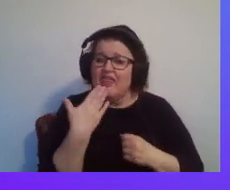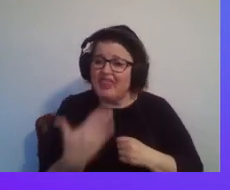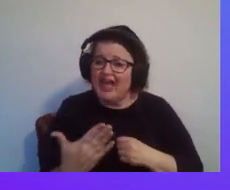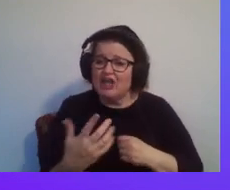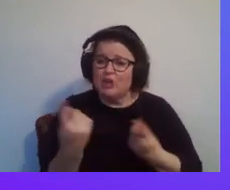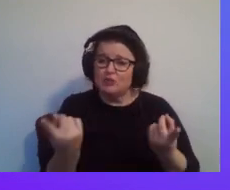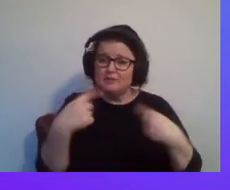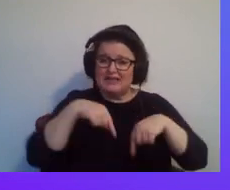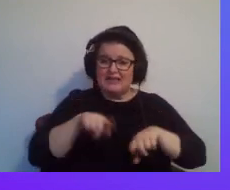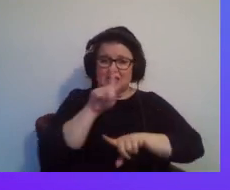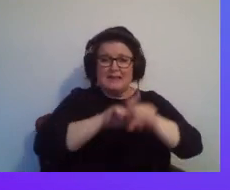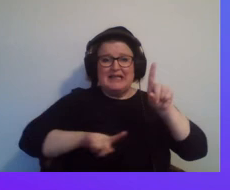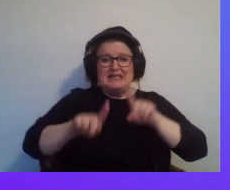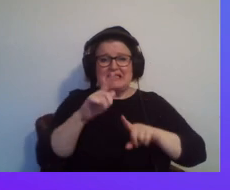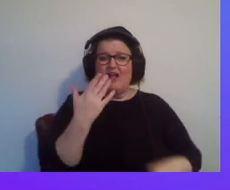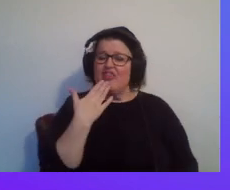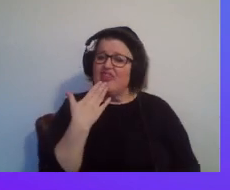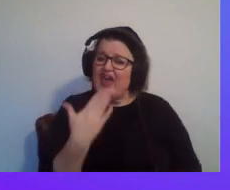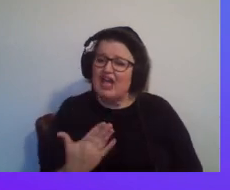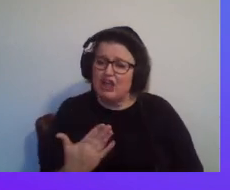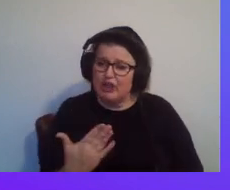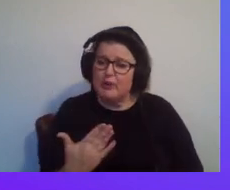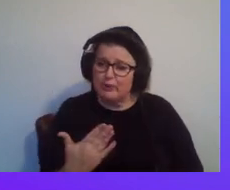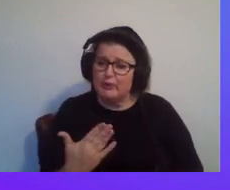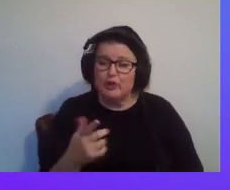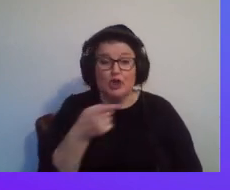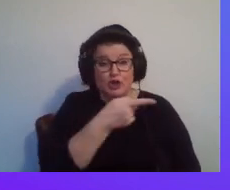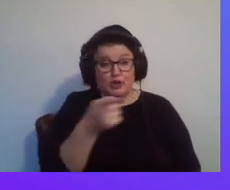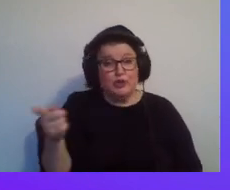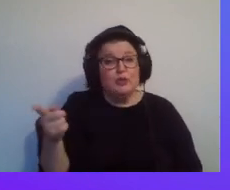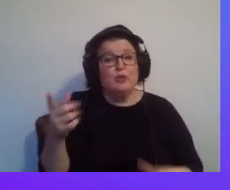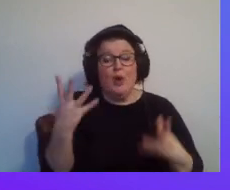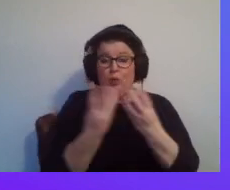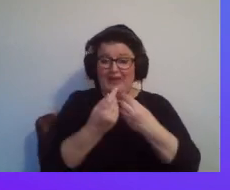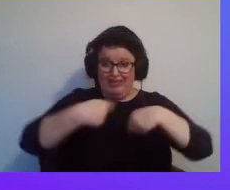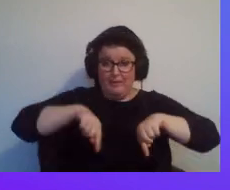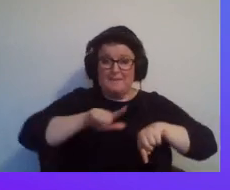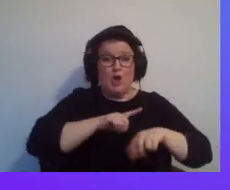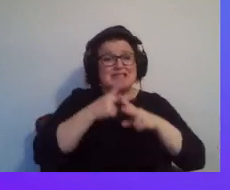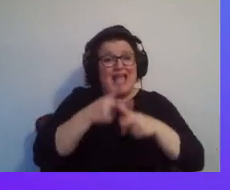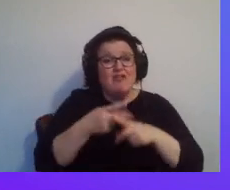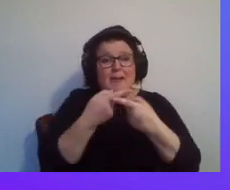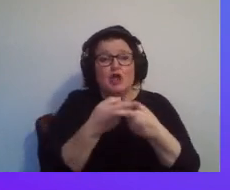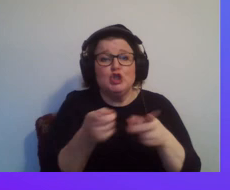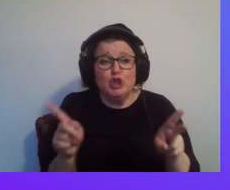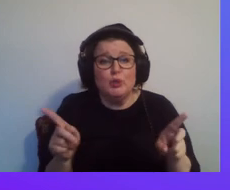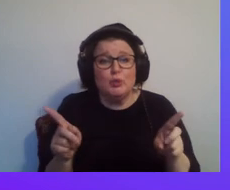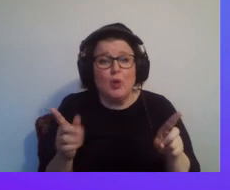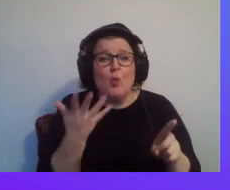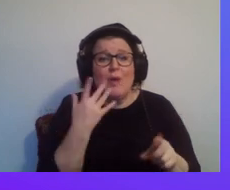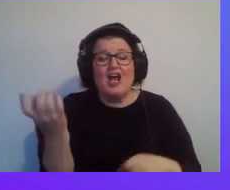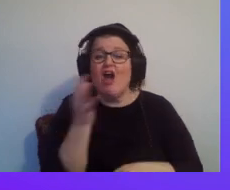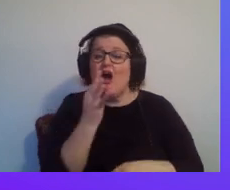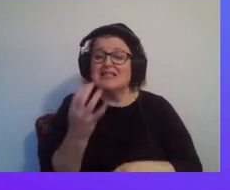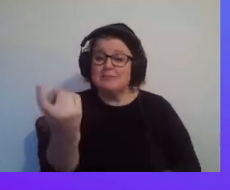with us. They are with us because they care about you. And when I called them up and said, would they be here? They